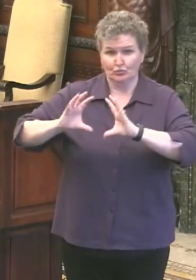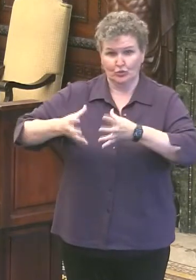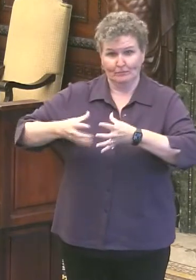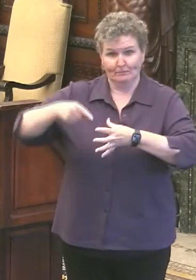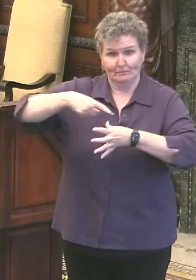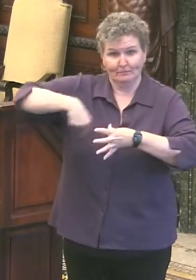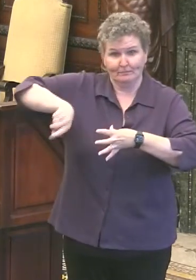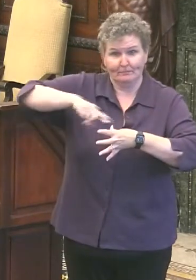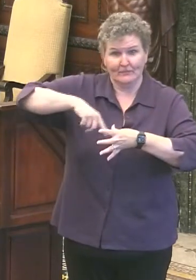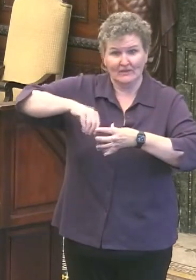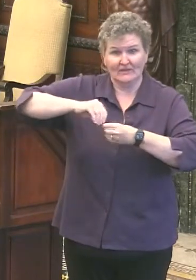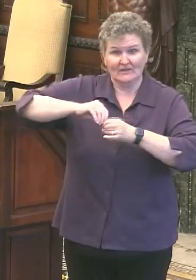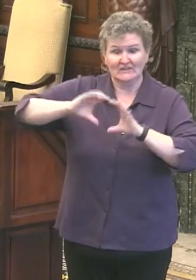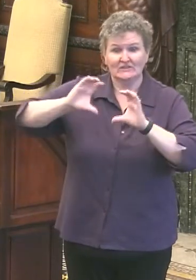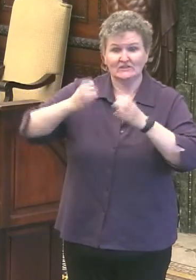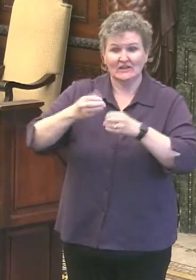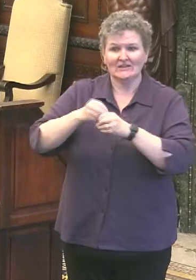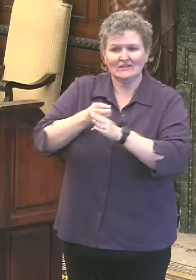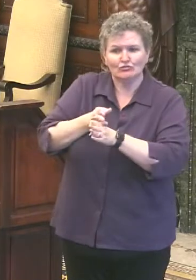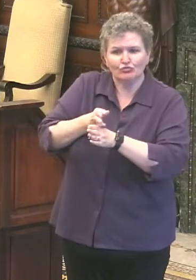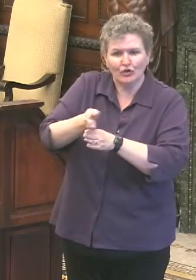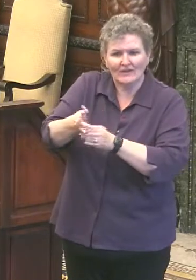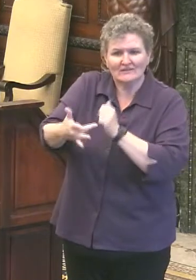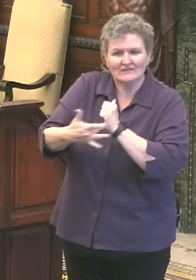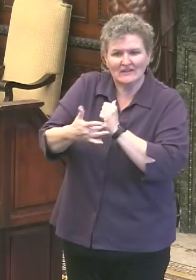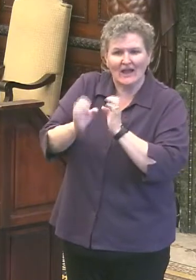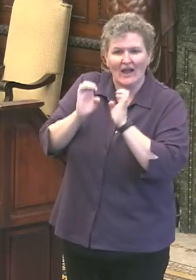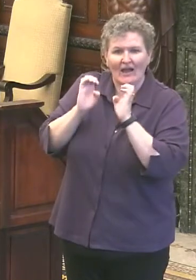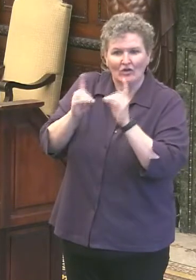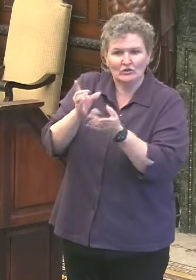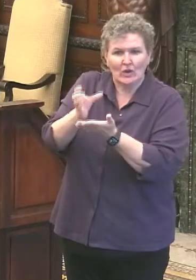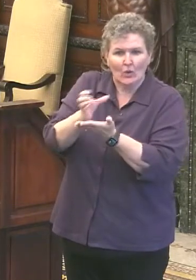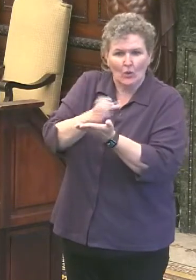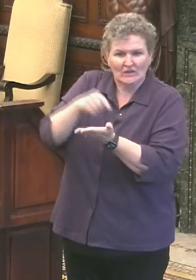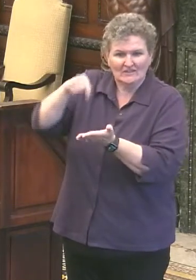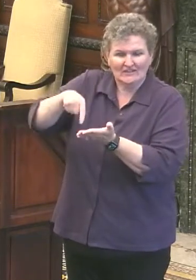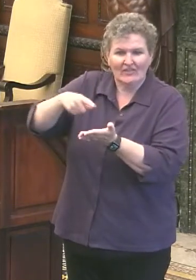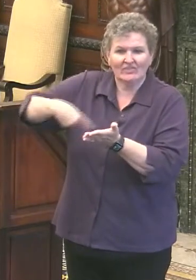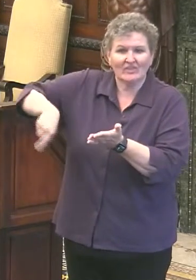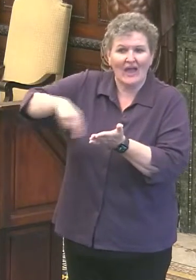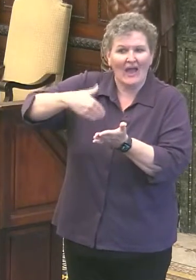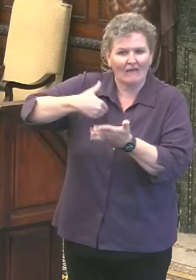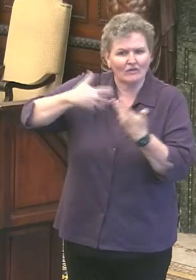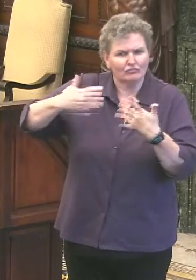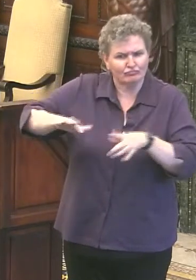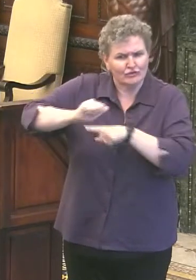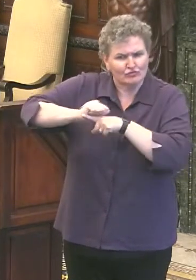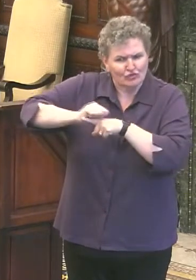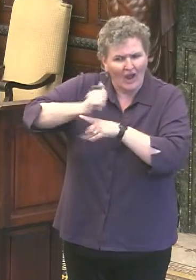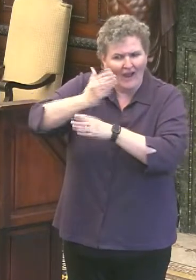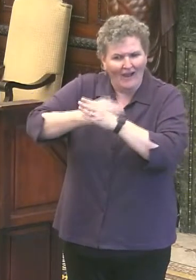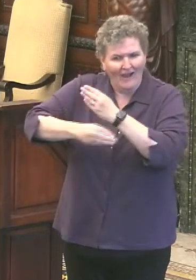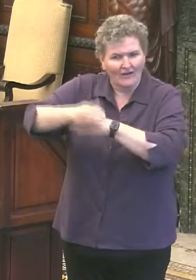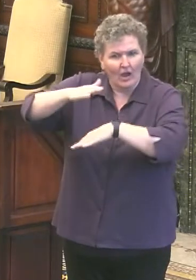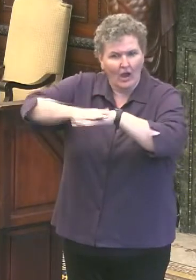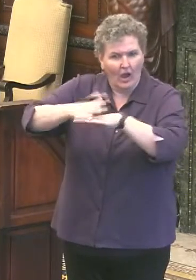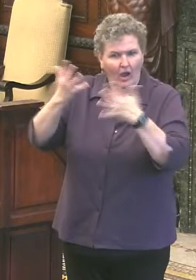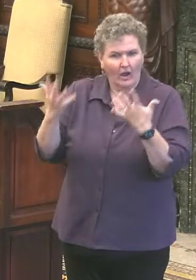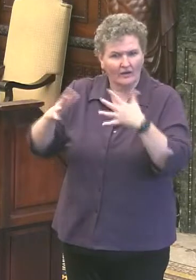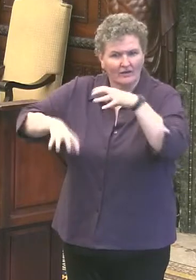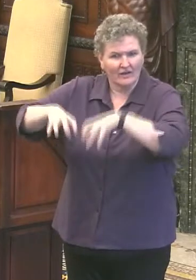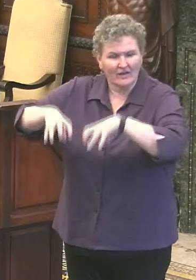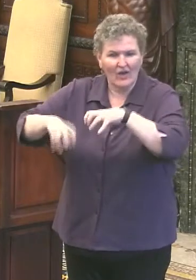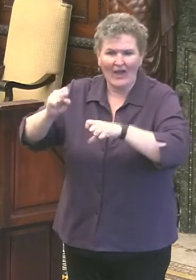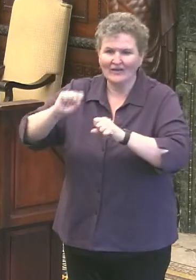and technical education courses, because they have training components with materials that they can only get in